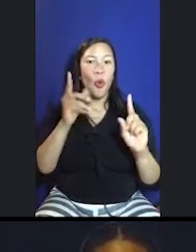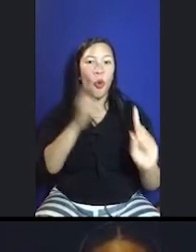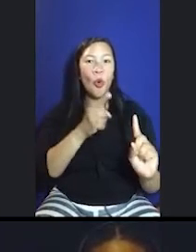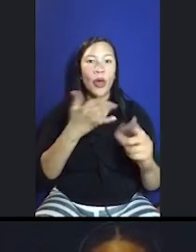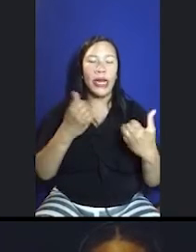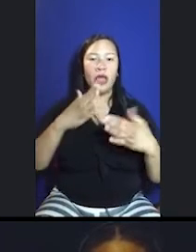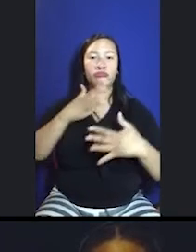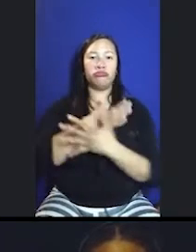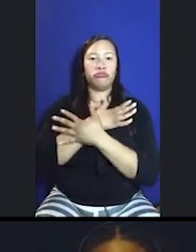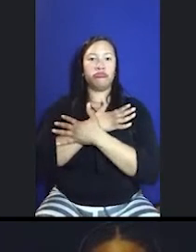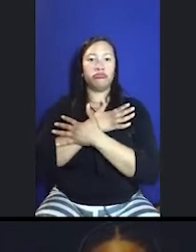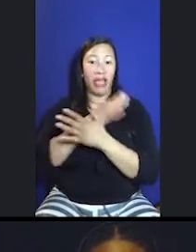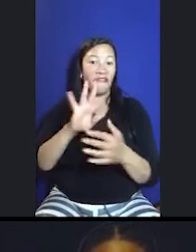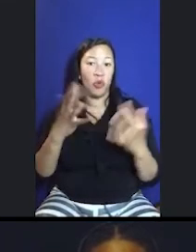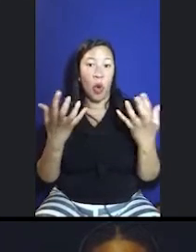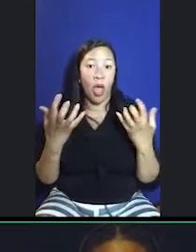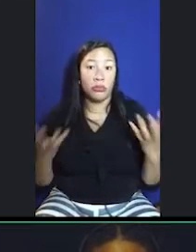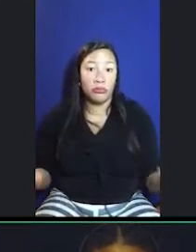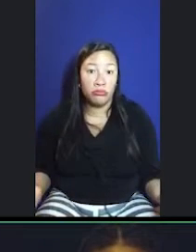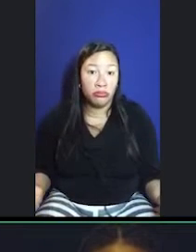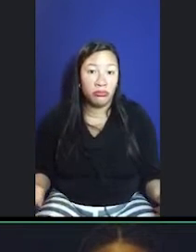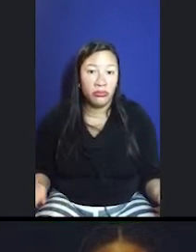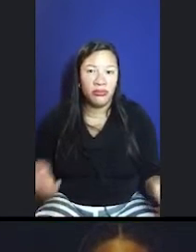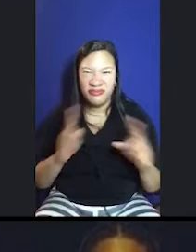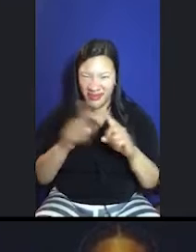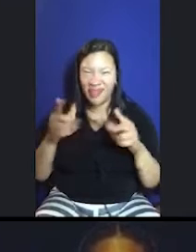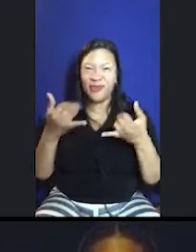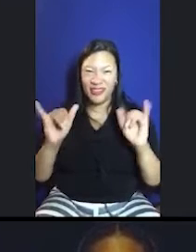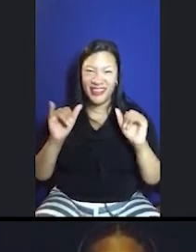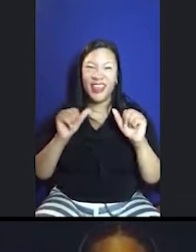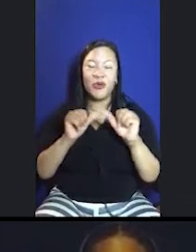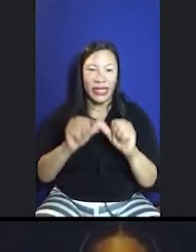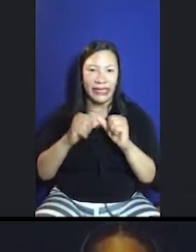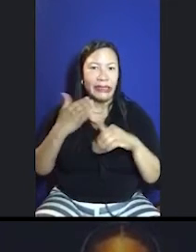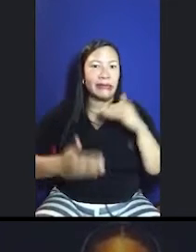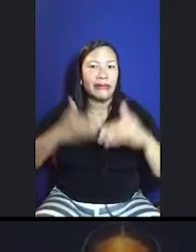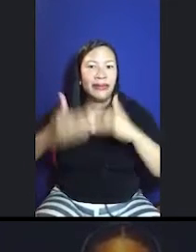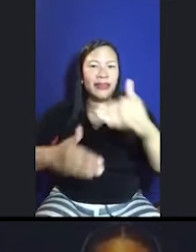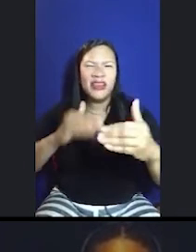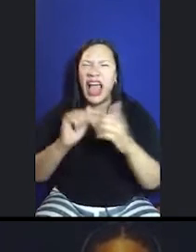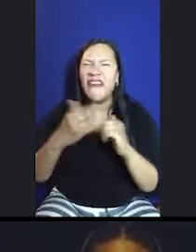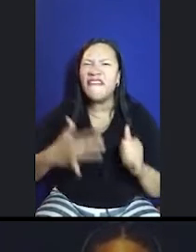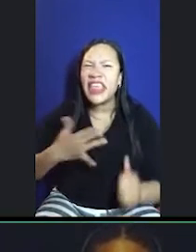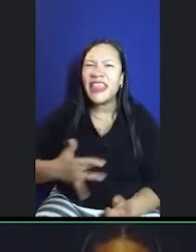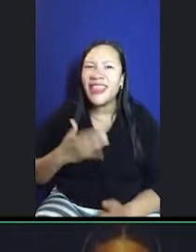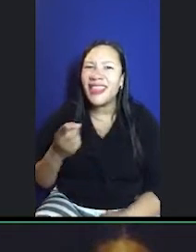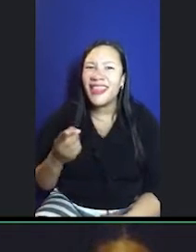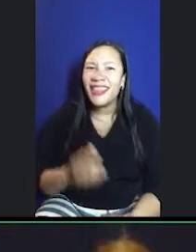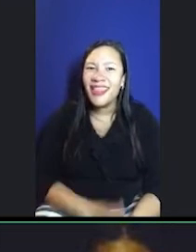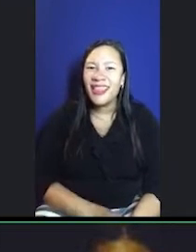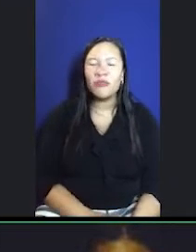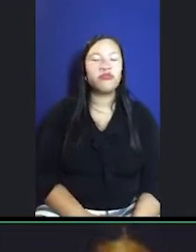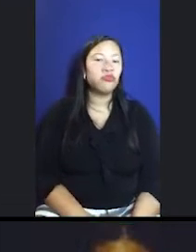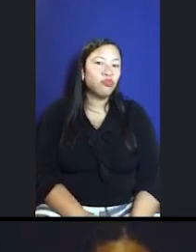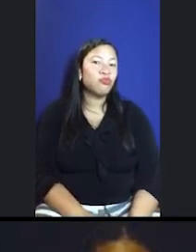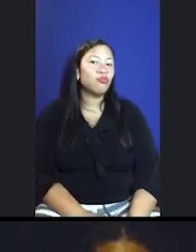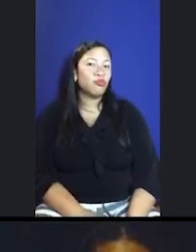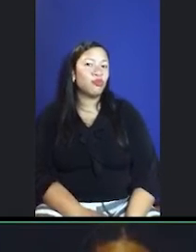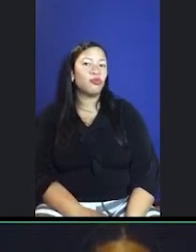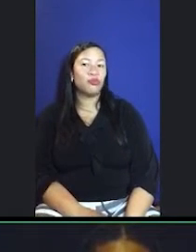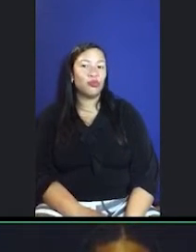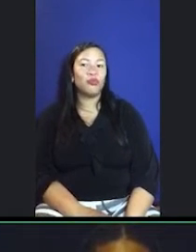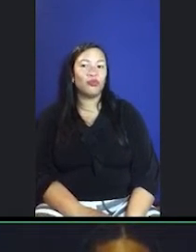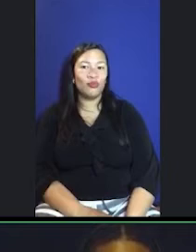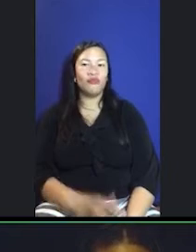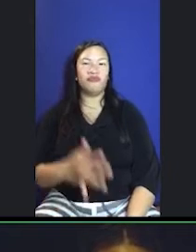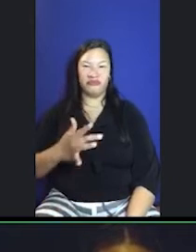on your laurels if you wanted to, but you Whew. still are pushing with it. How does that feel? I mean,